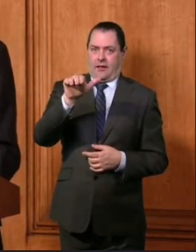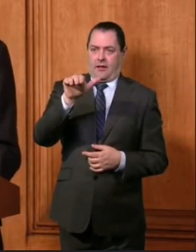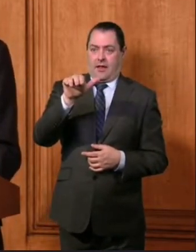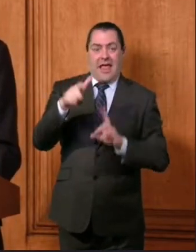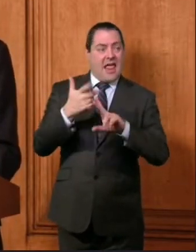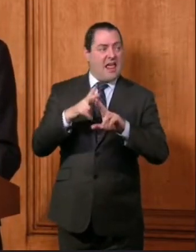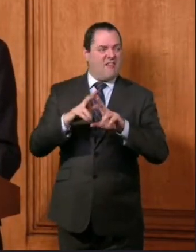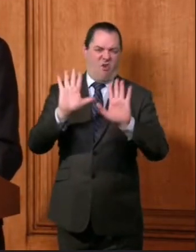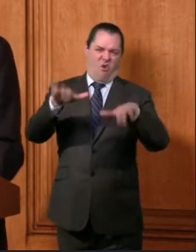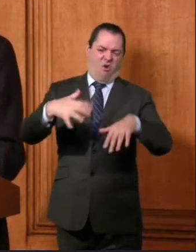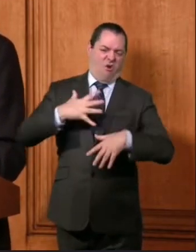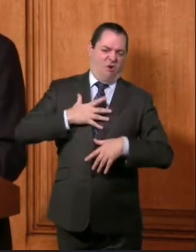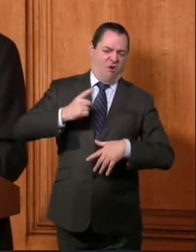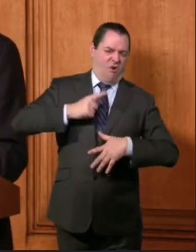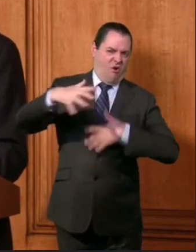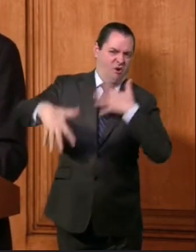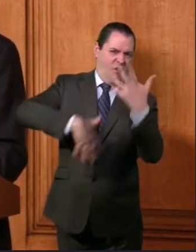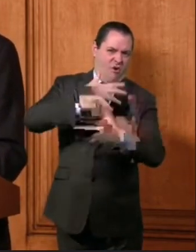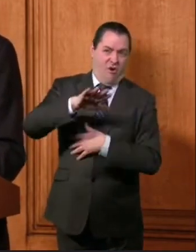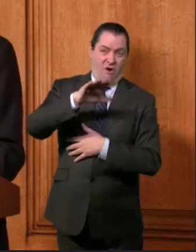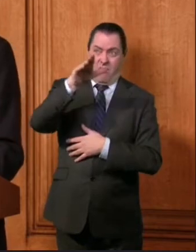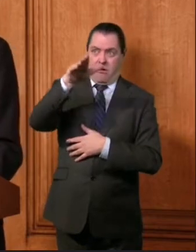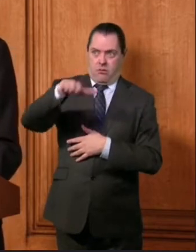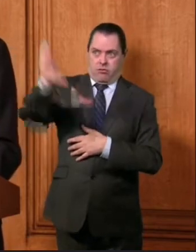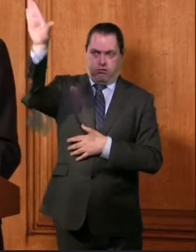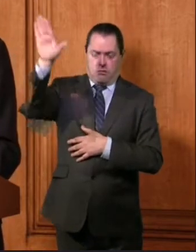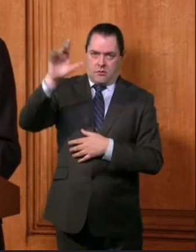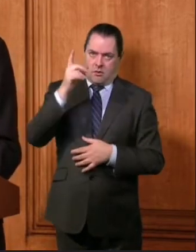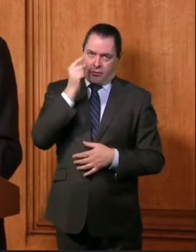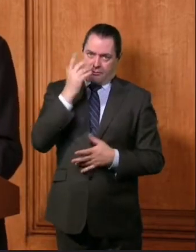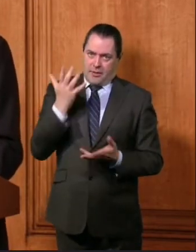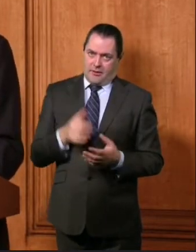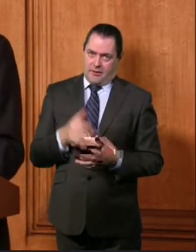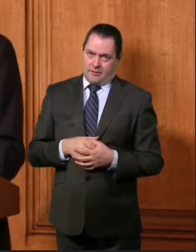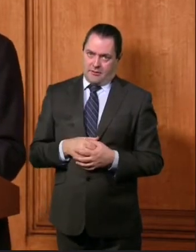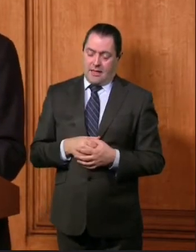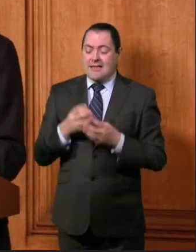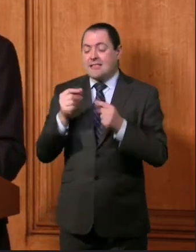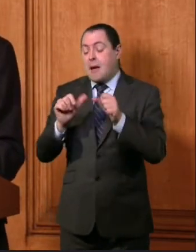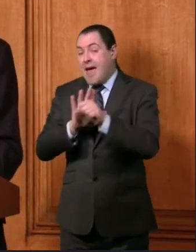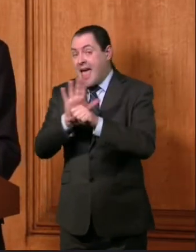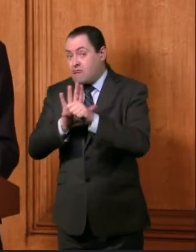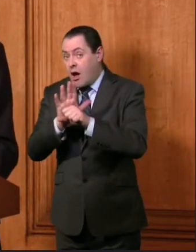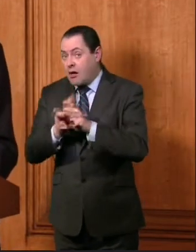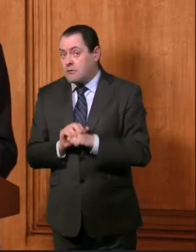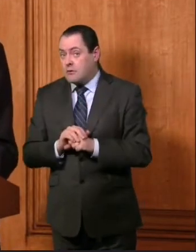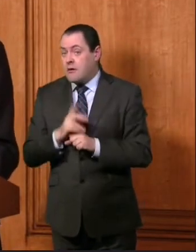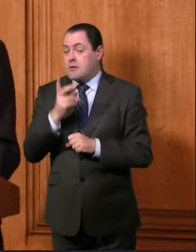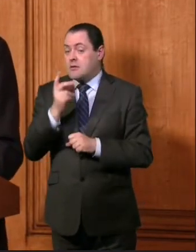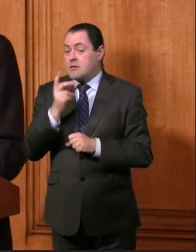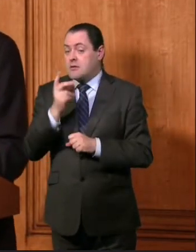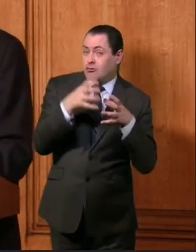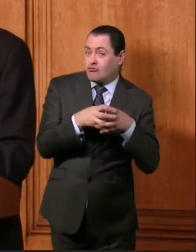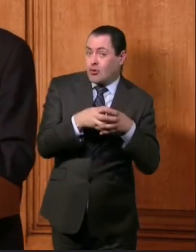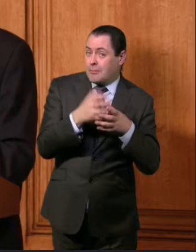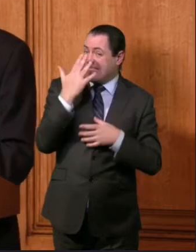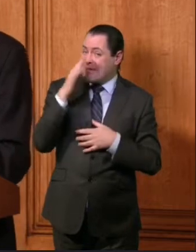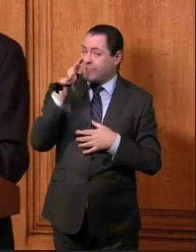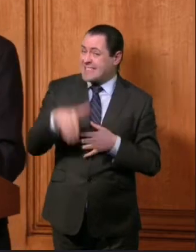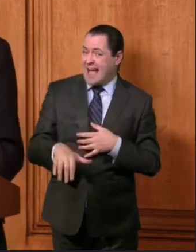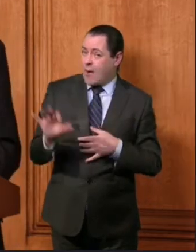some age groups in which it does not appear to be going down. For example, in people 20 to 30, the evidence is actually it may still be increasing in some parts